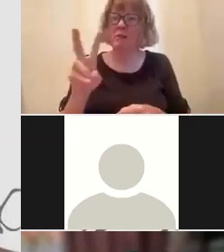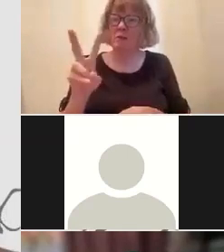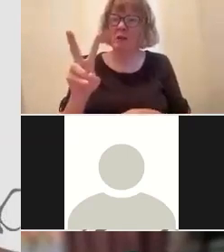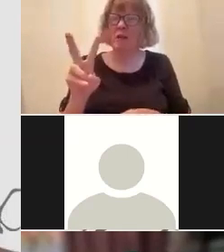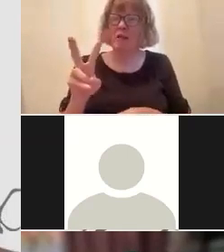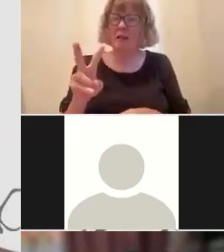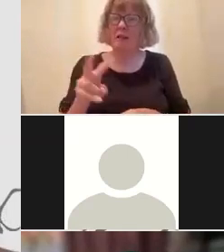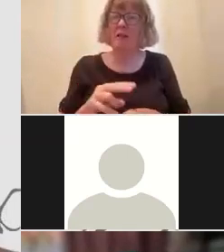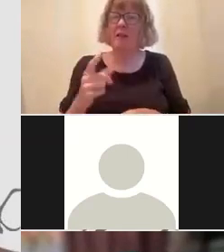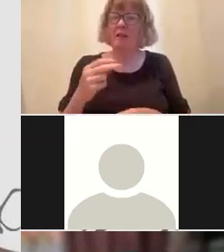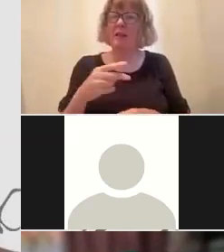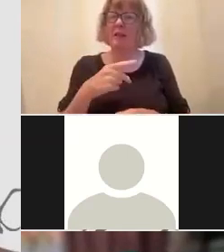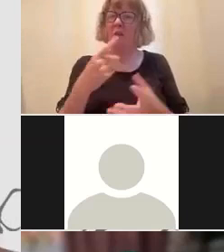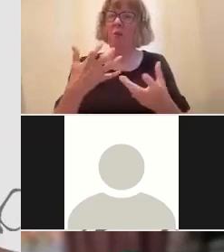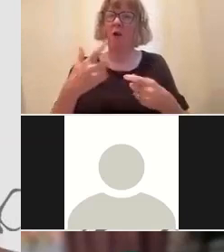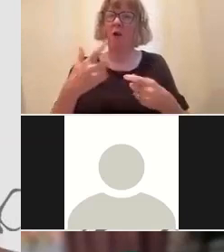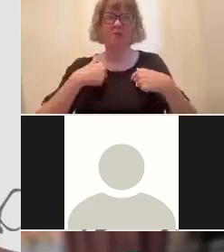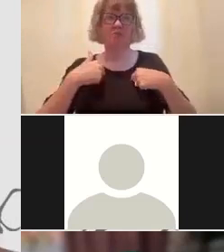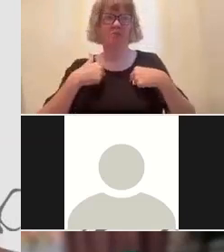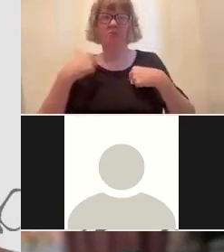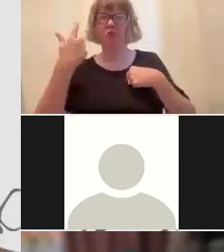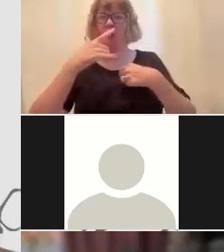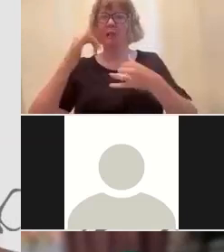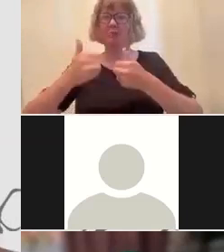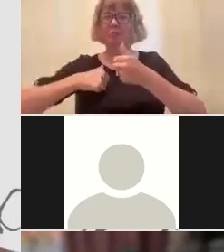show that they're superior.